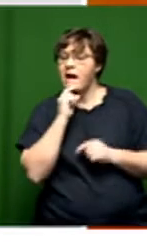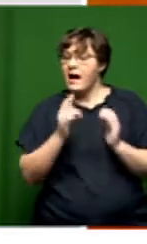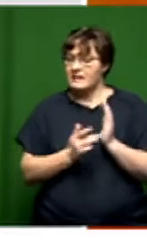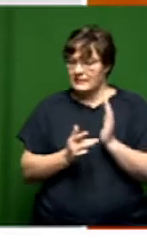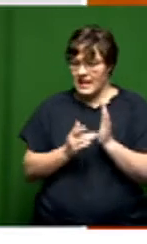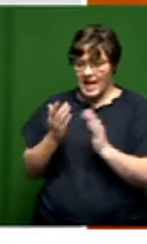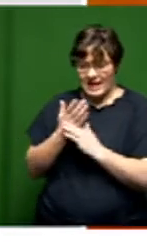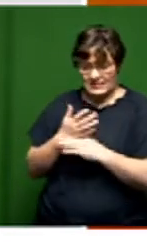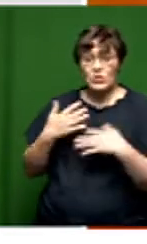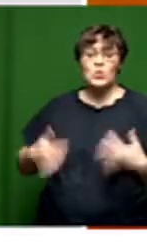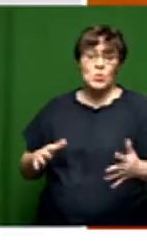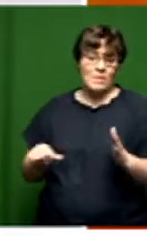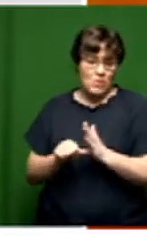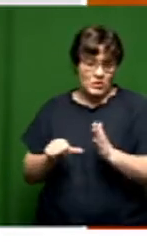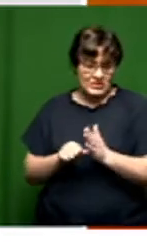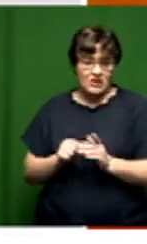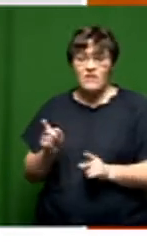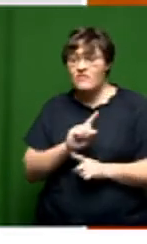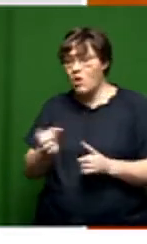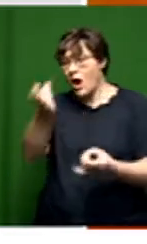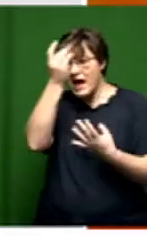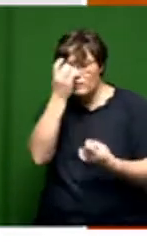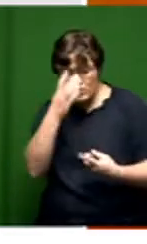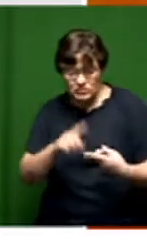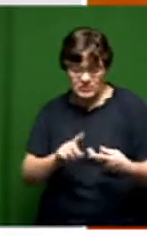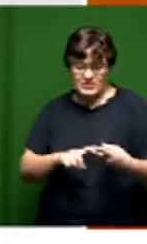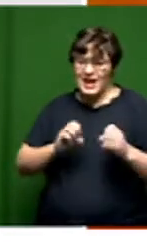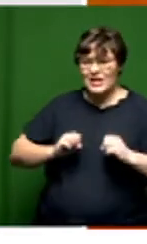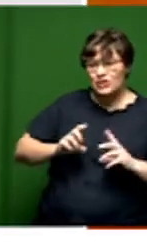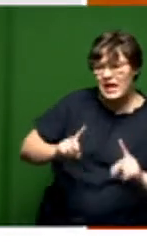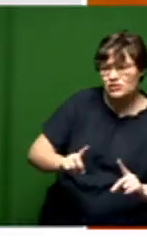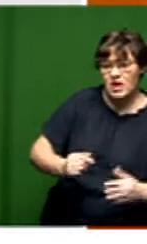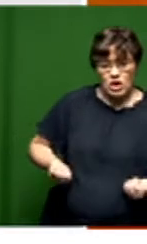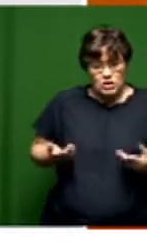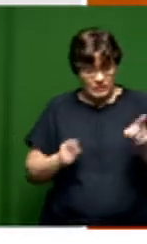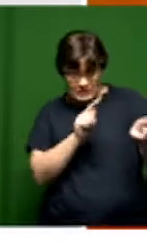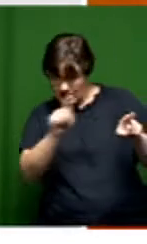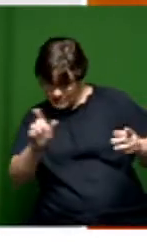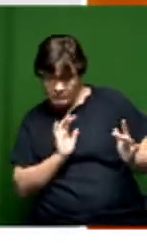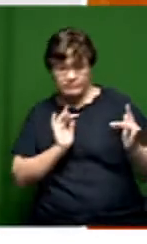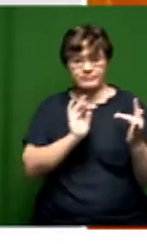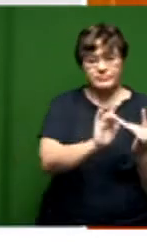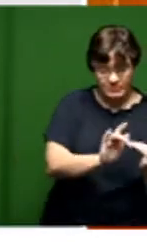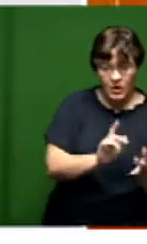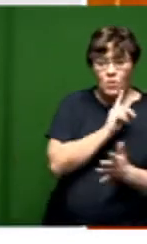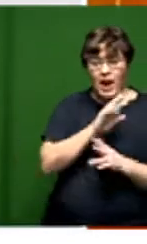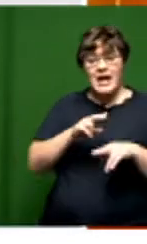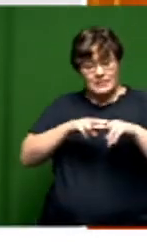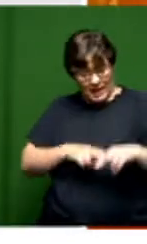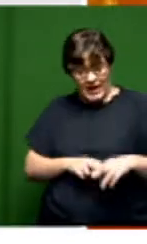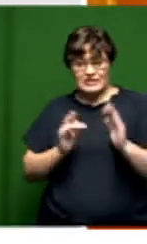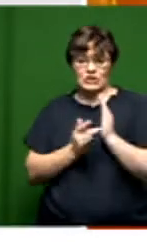access means for education, for information, even to link people to services. We became more dependent on